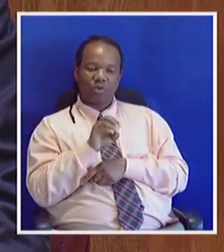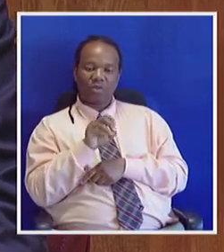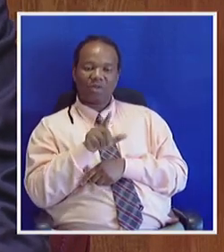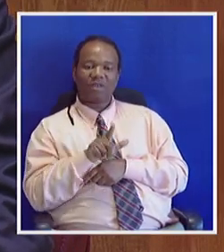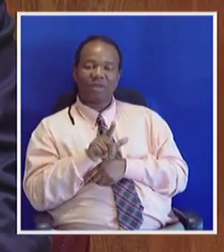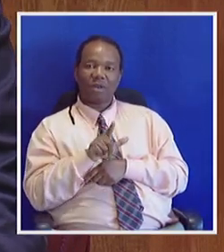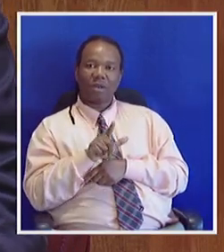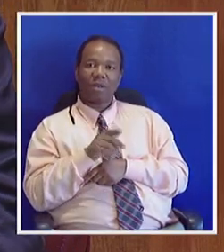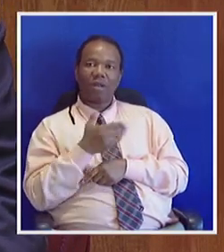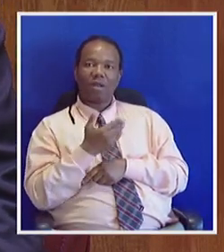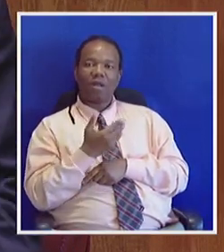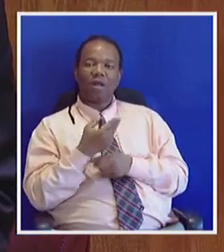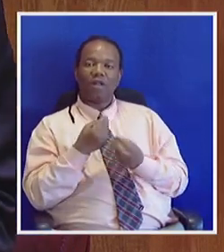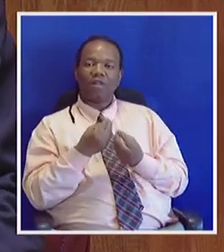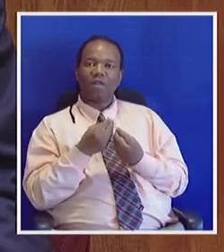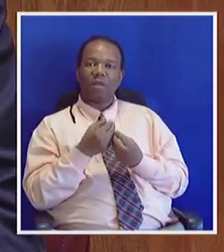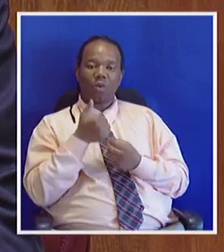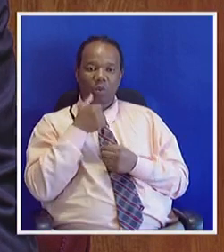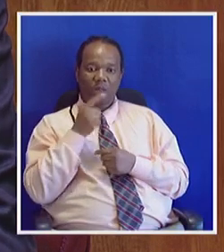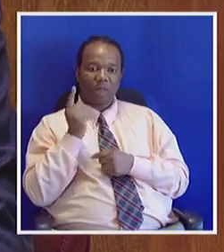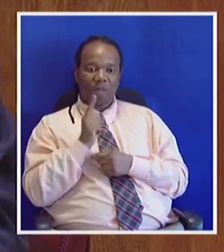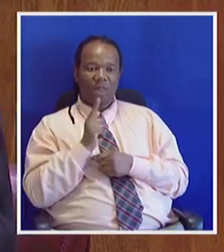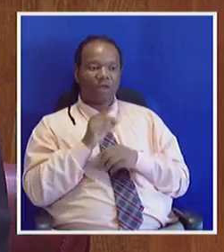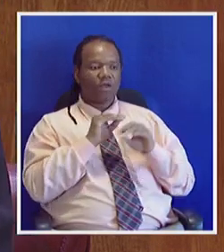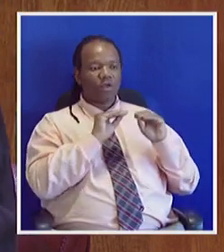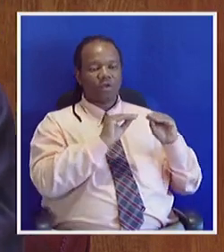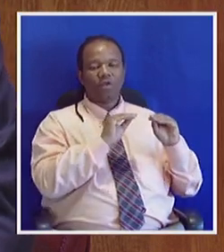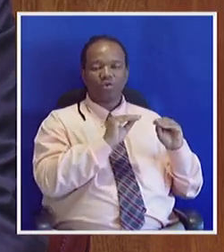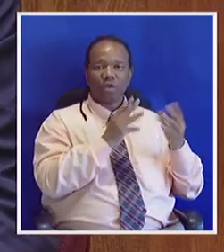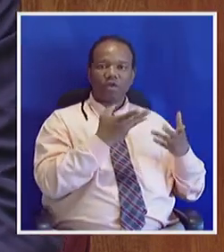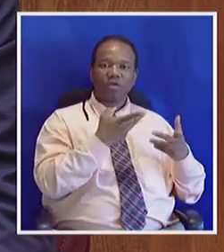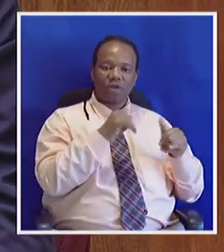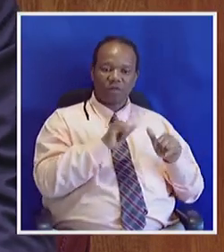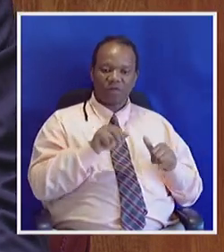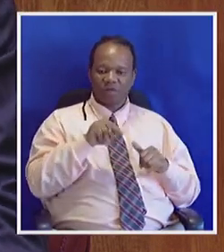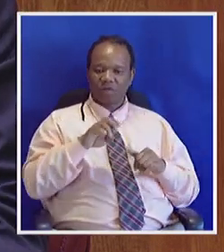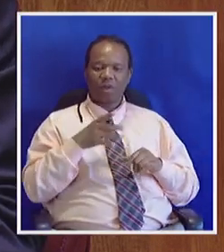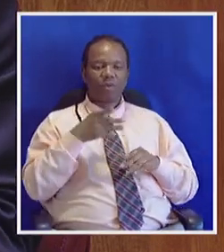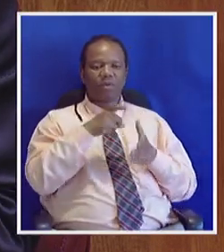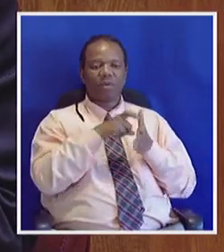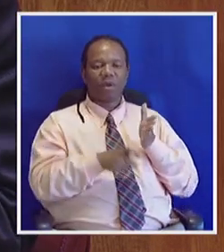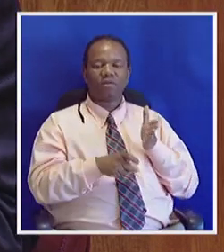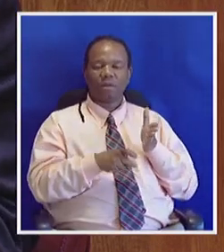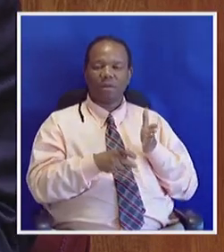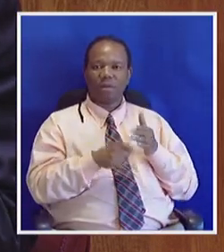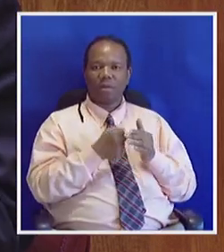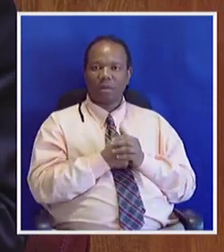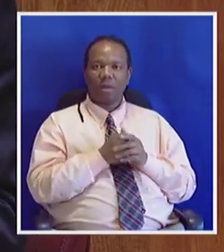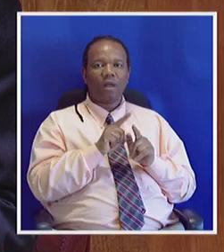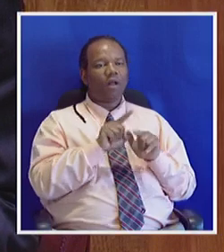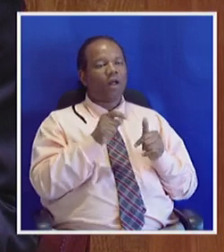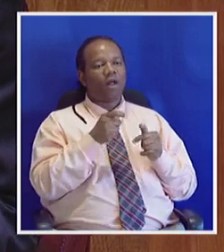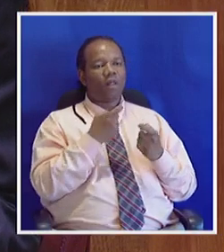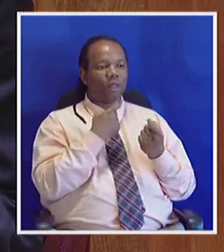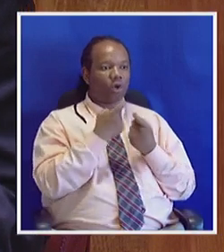College's Governors Council made a presentation to the Education Select Committee of the NCOP. Amongst other things, they are complaining about the